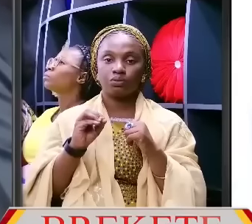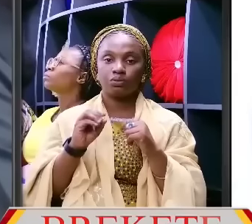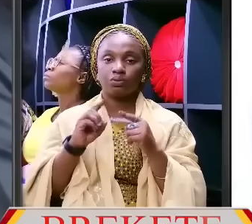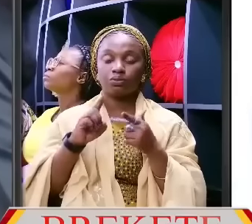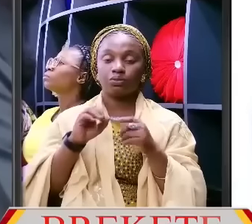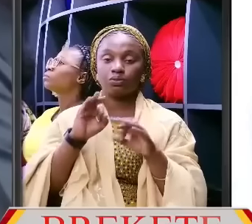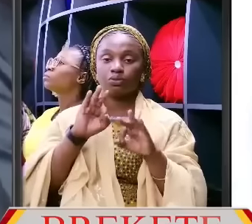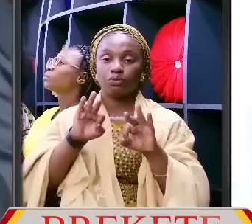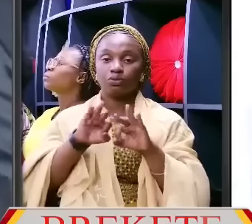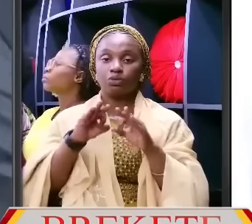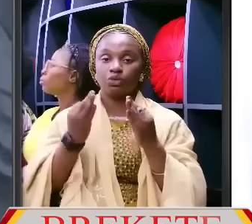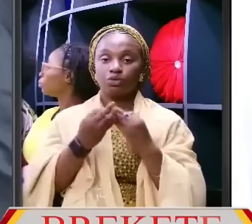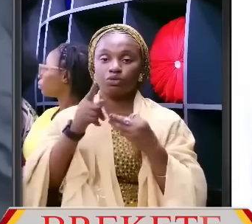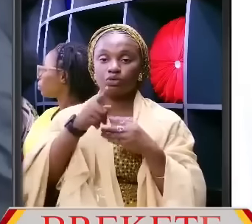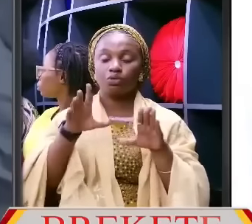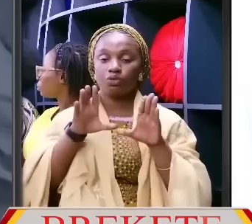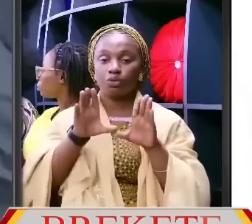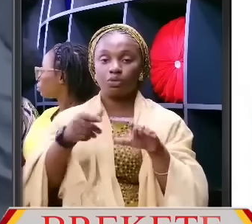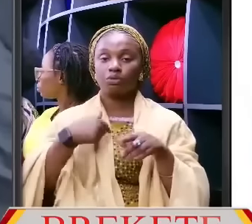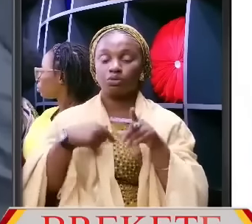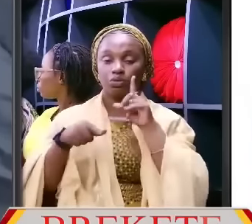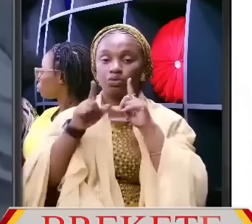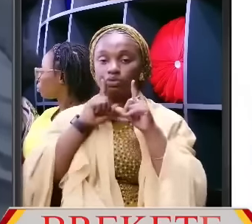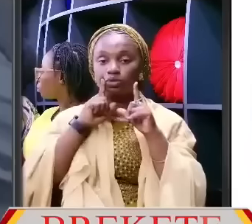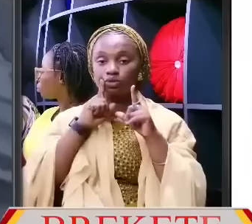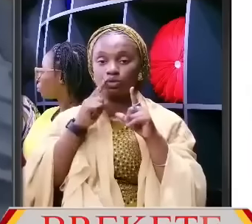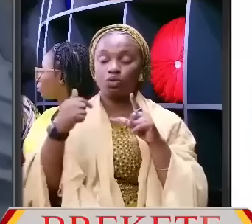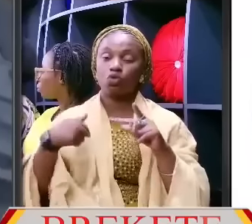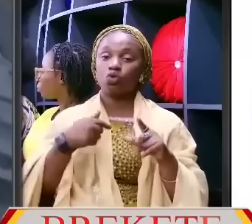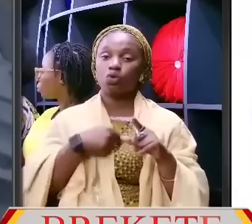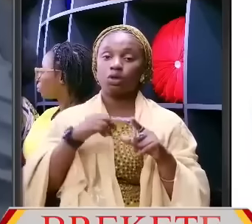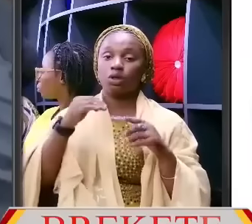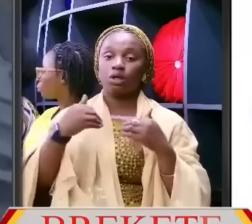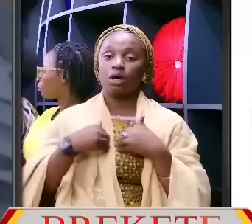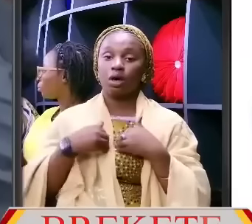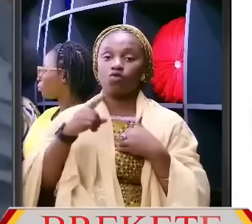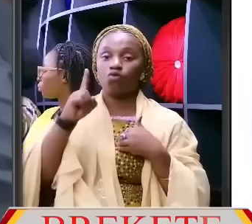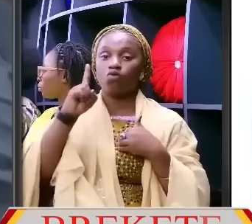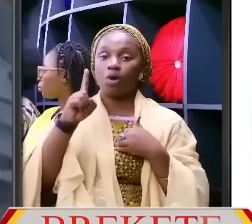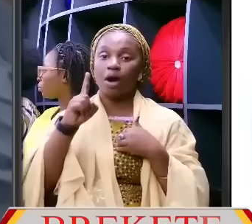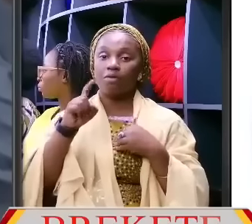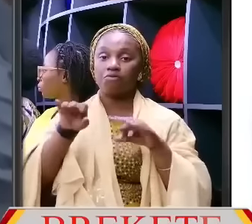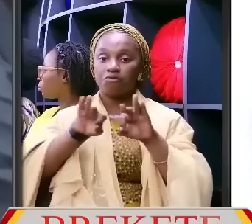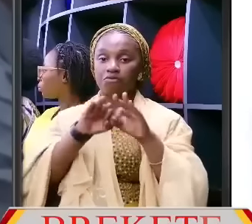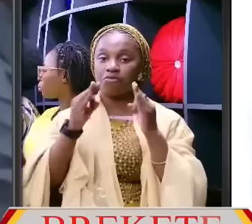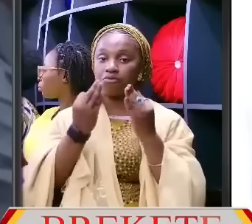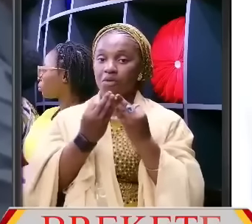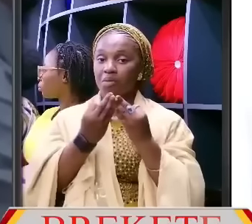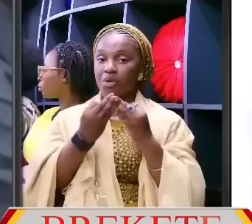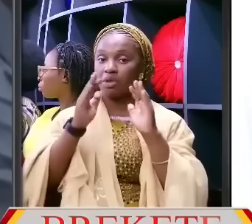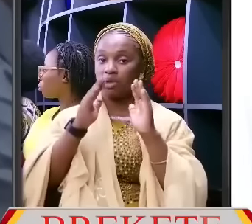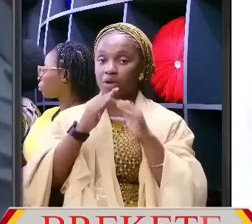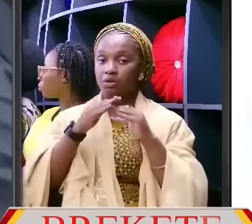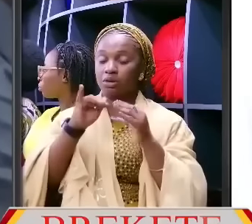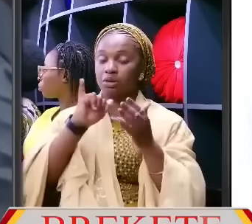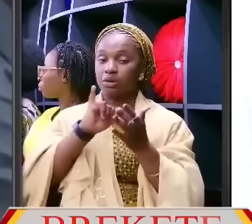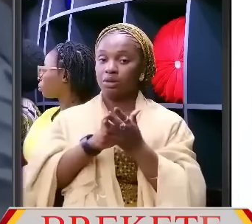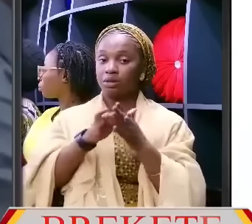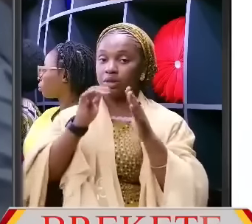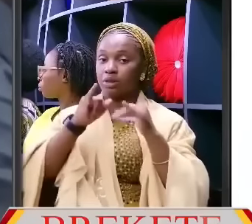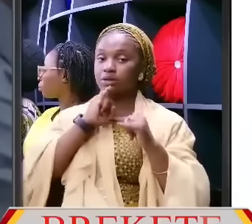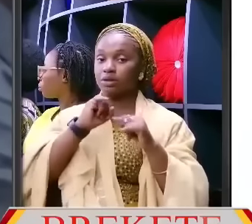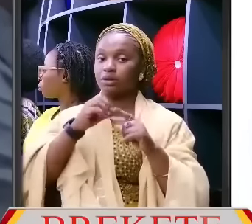a family house, and there's another house for their father, special one. That special house where their father built, now that one, their mama, they